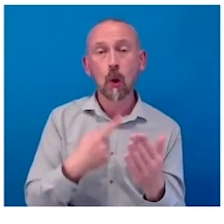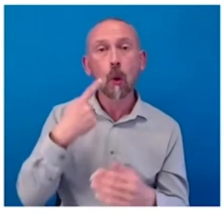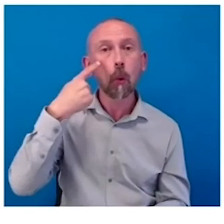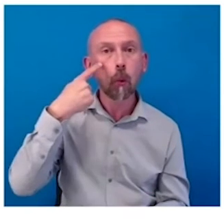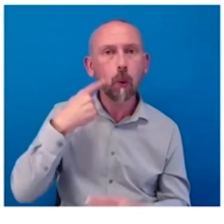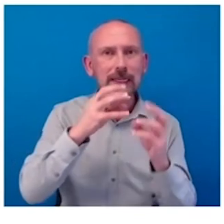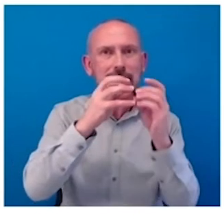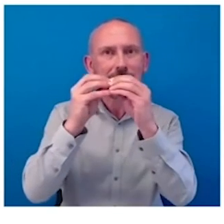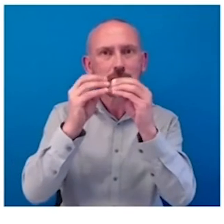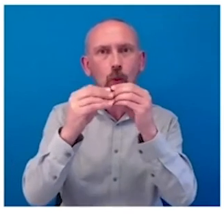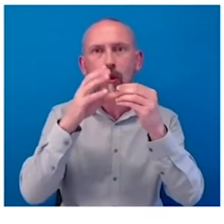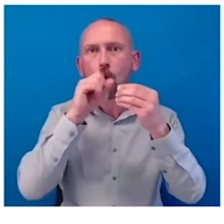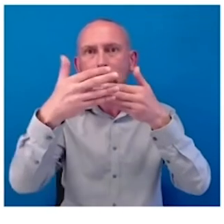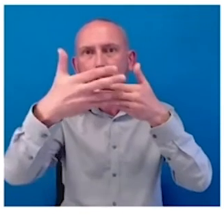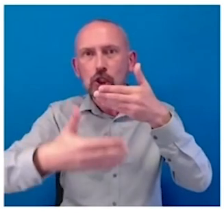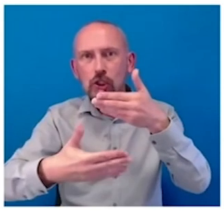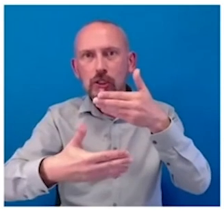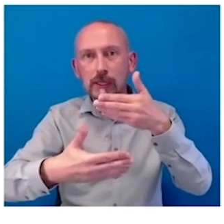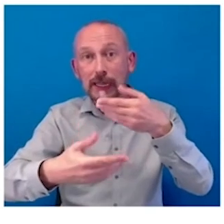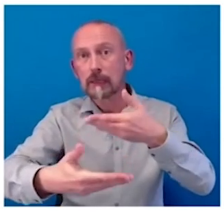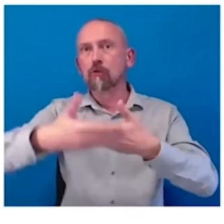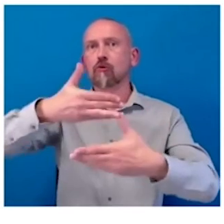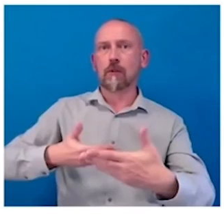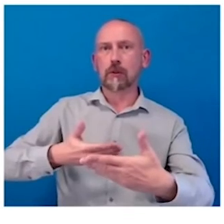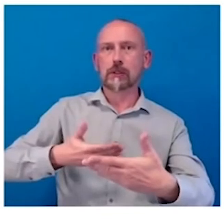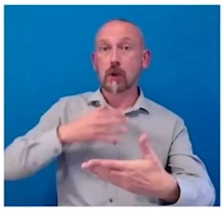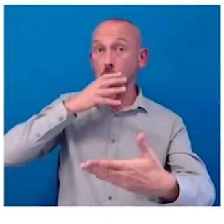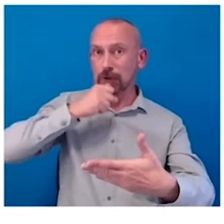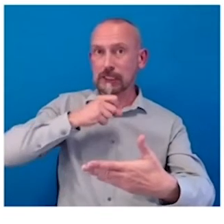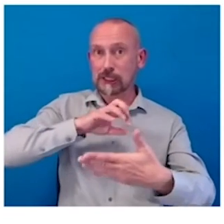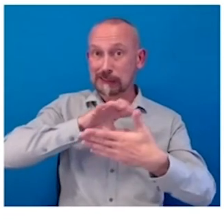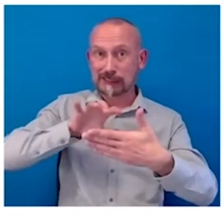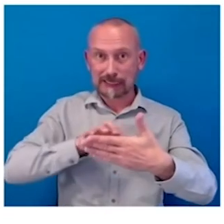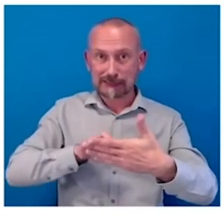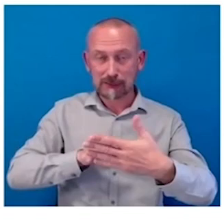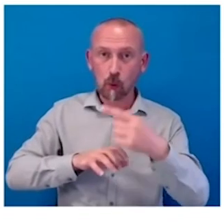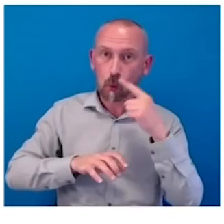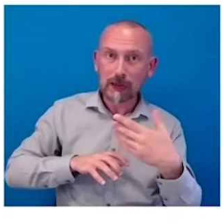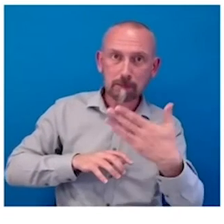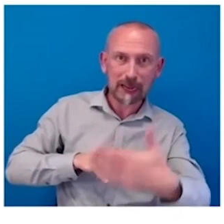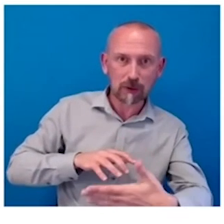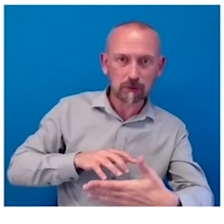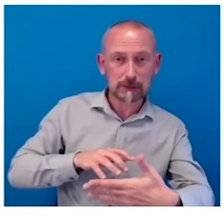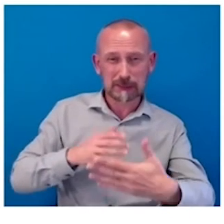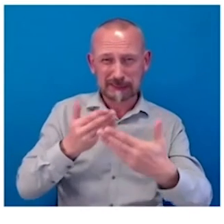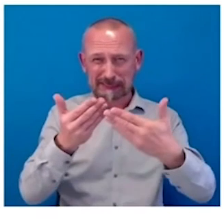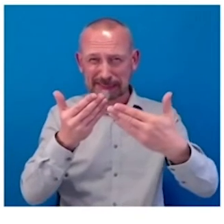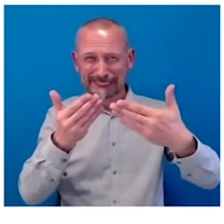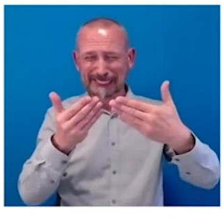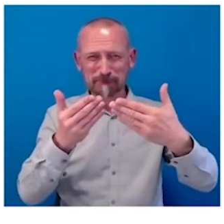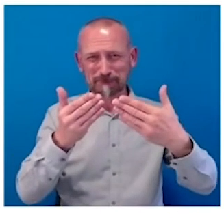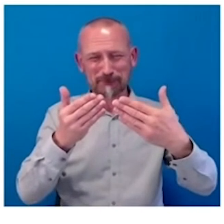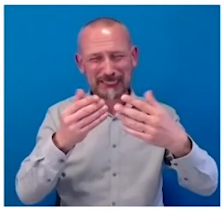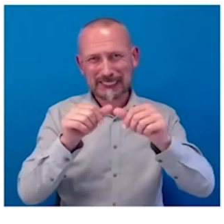and some reverse as well with orange text on a white background. And these have a low colour contrast, making it difficult to read the content.